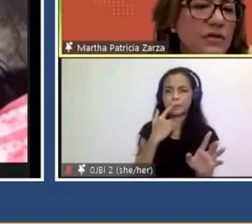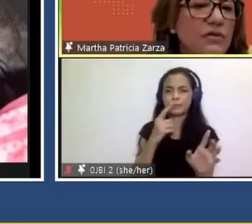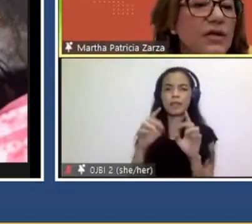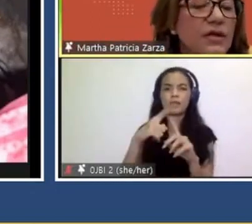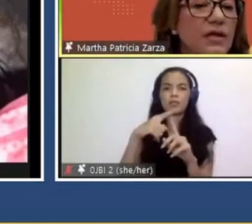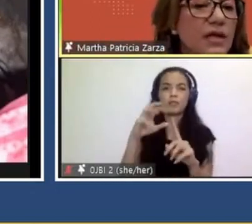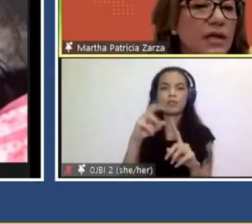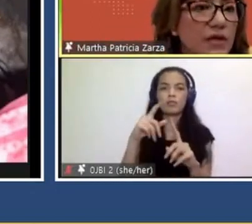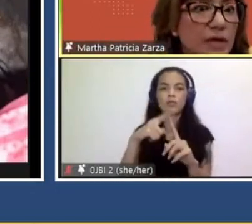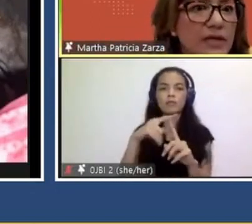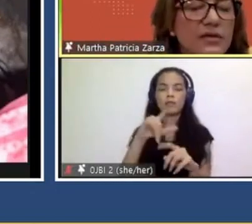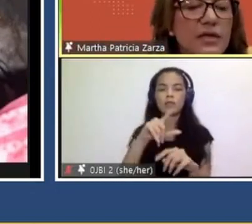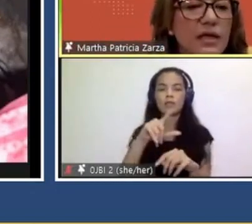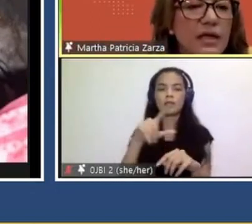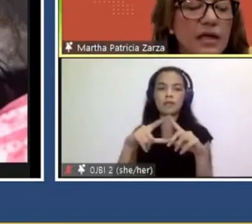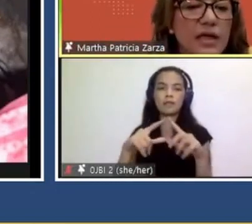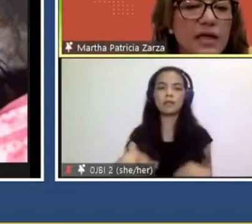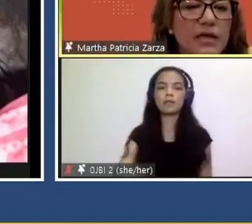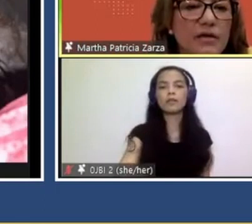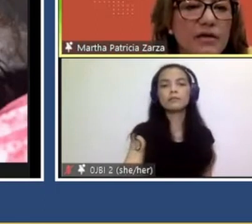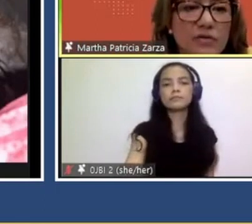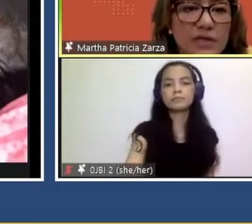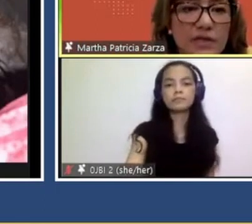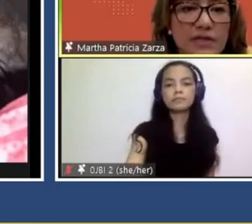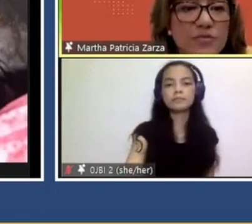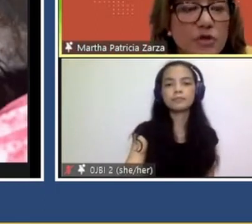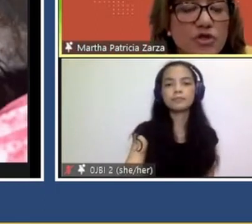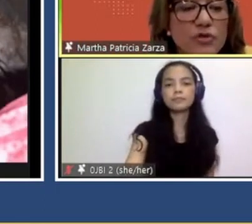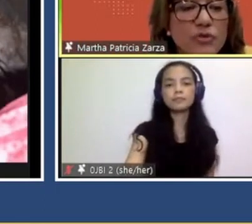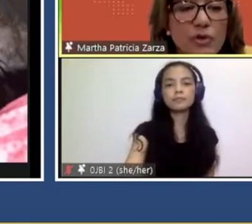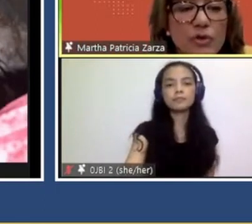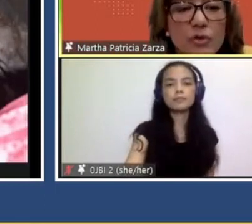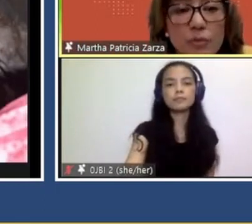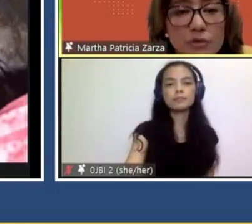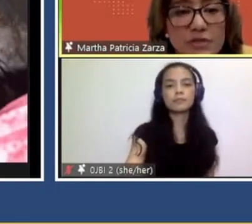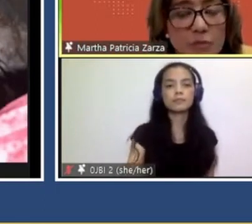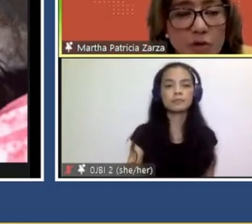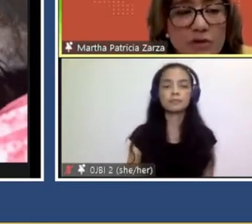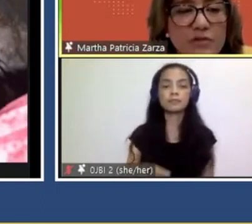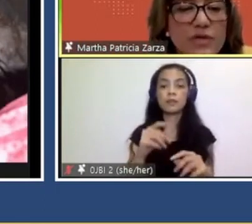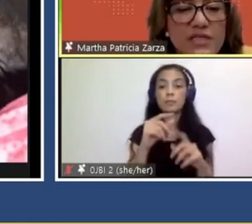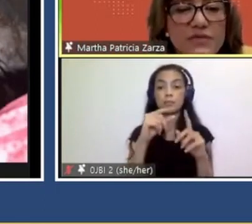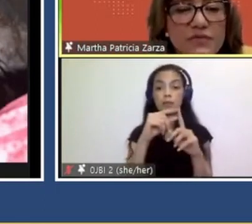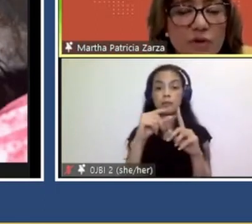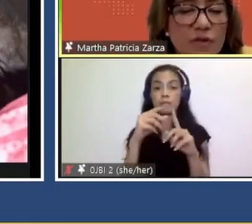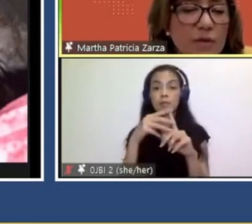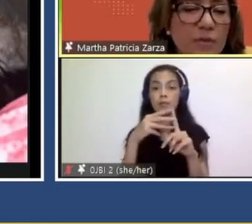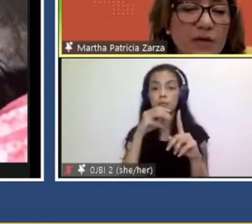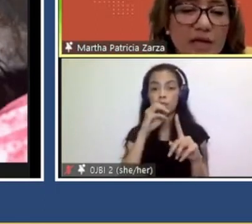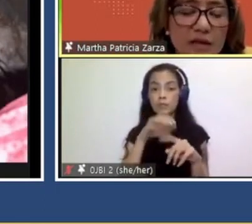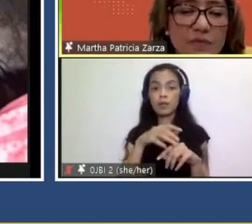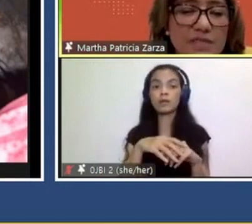institutions, like the UN, currently the exposure to coal or wood smoke ranks